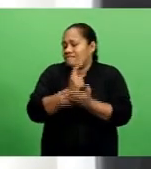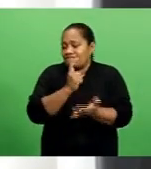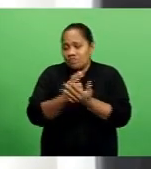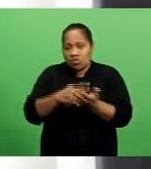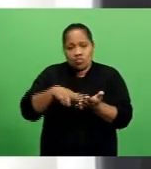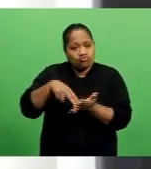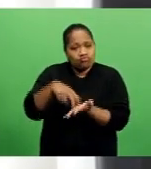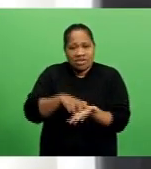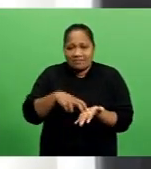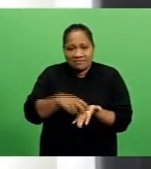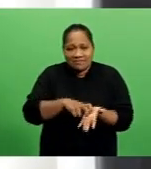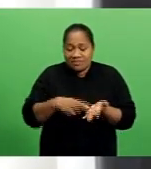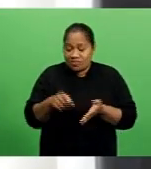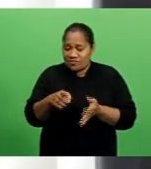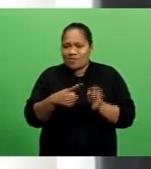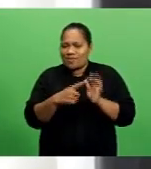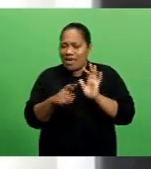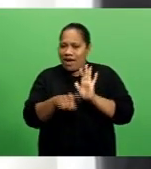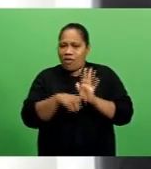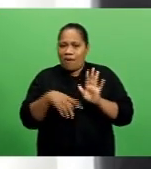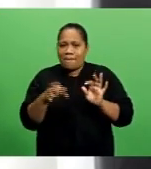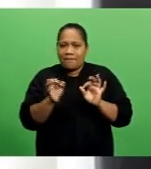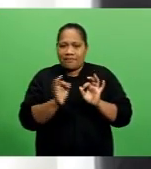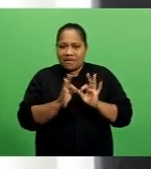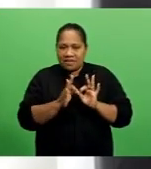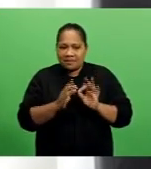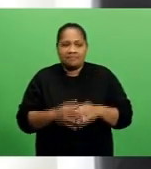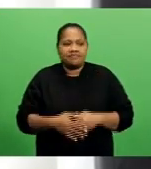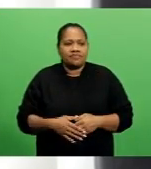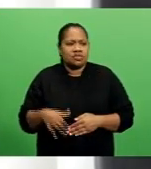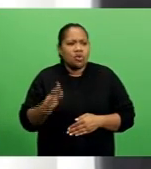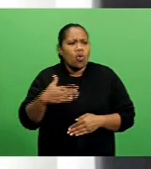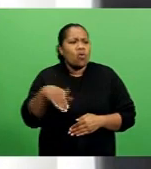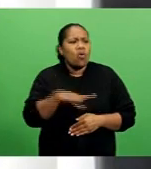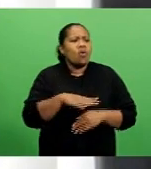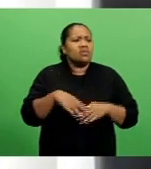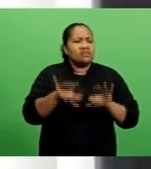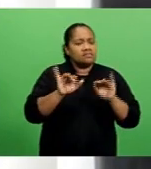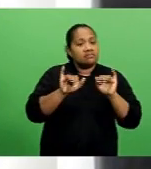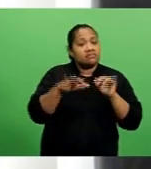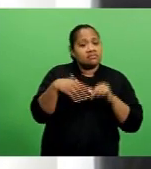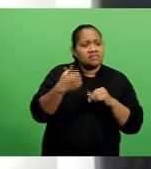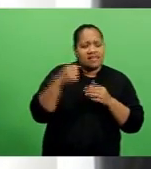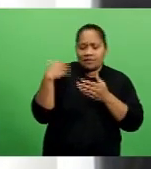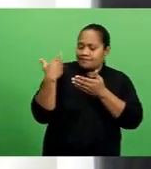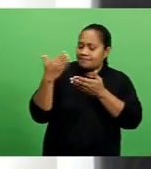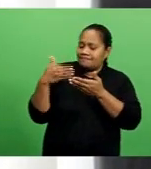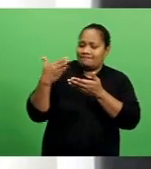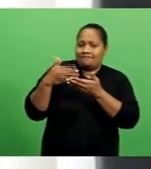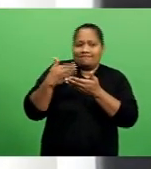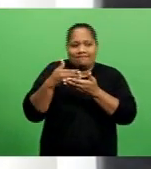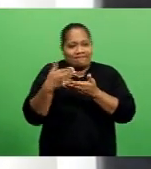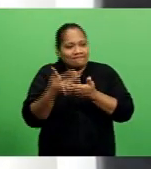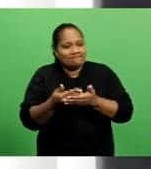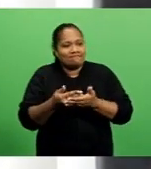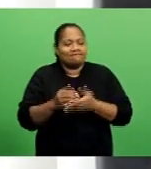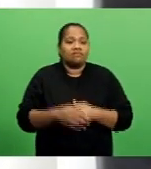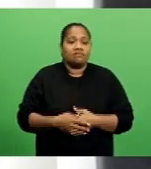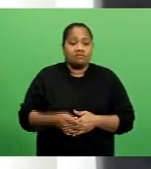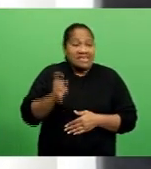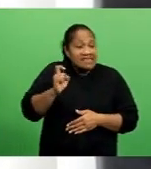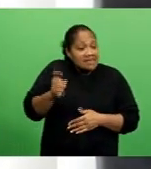on the part of PRB. All these issues festered over the years. If